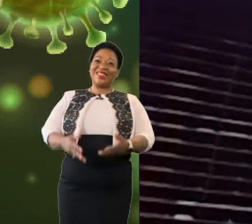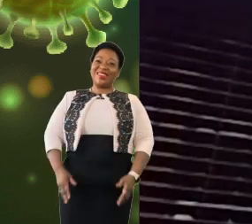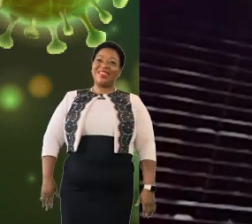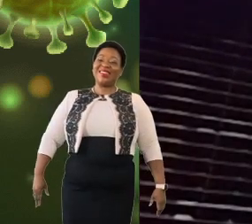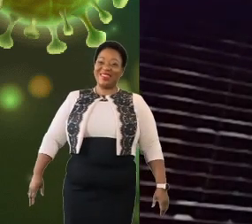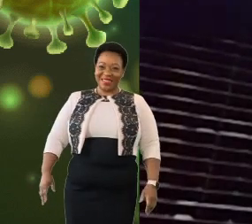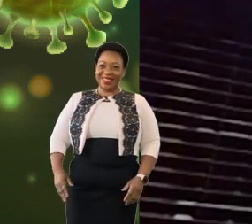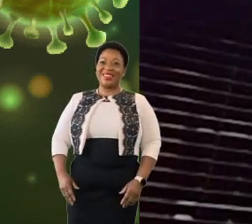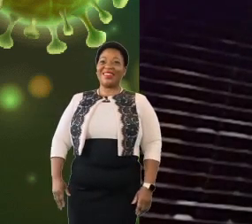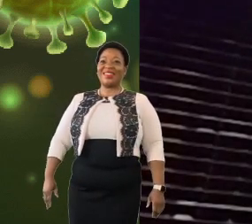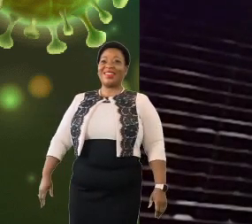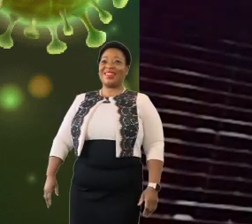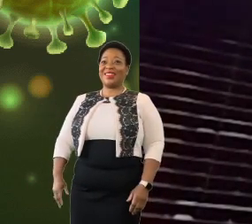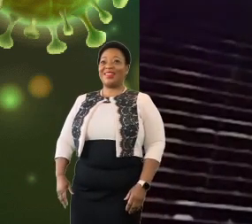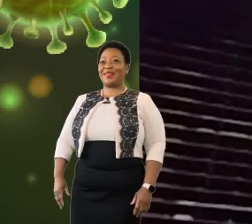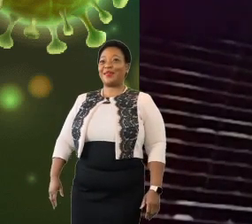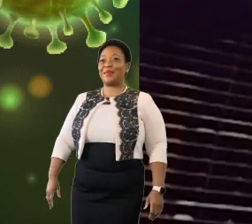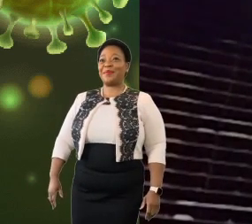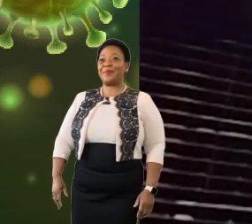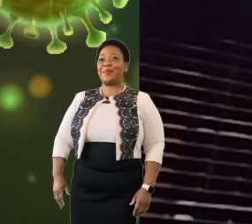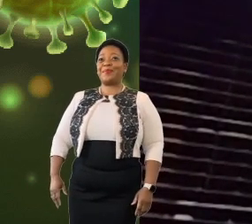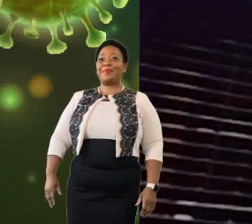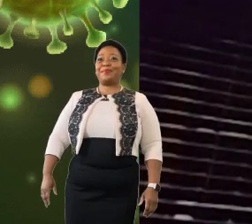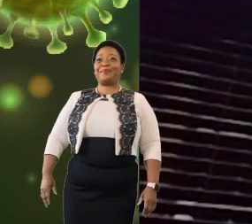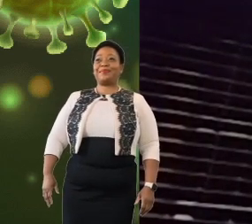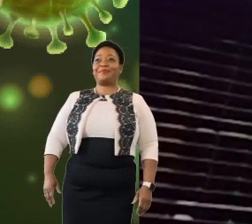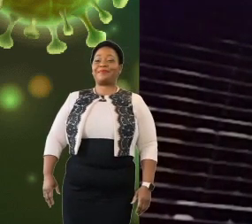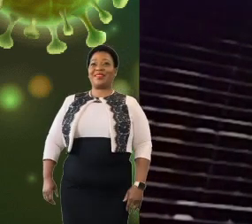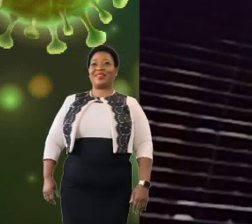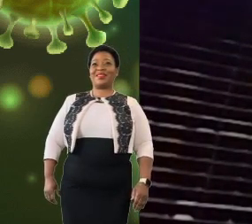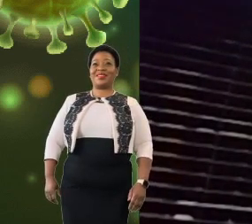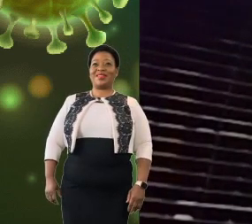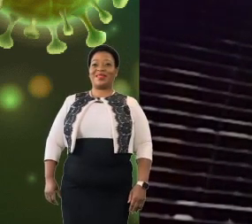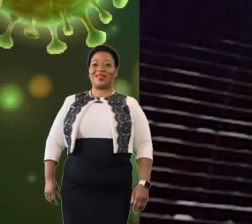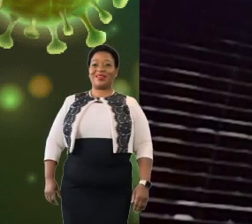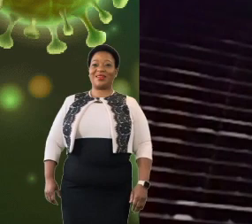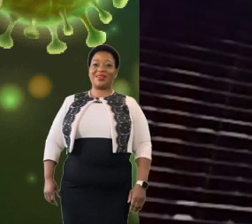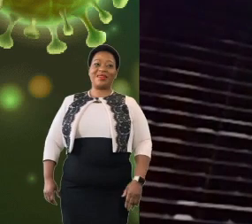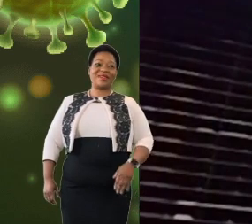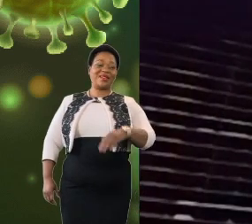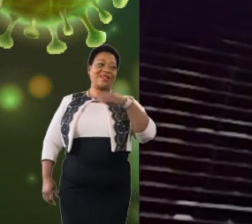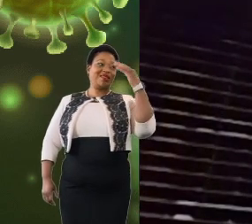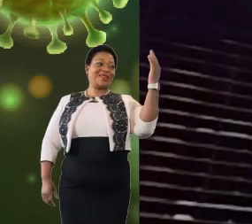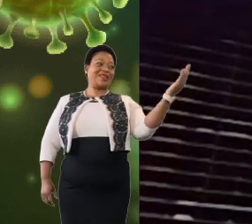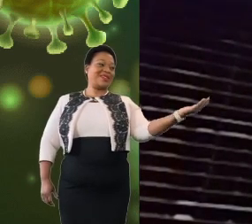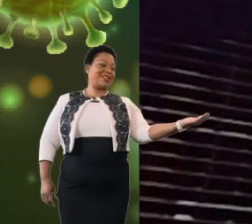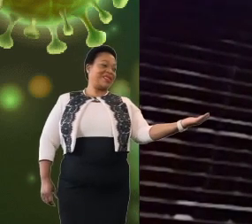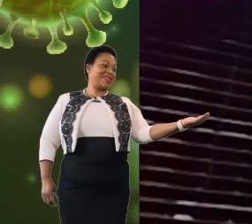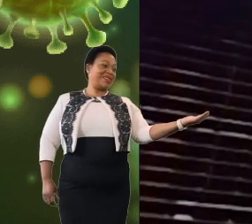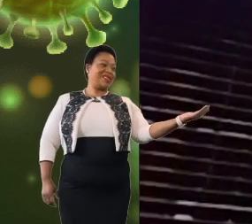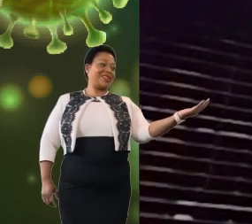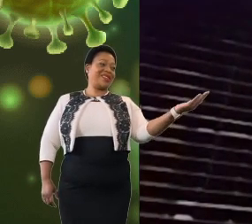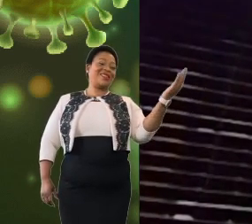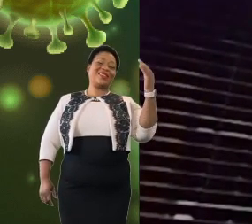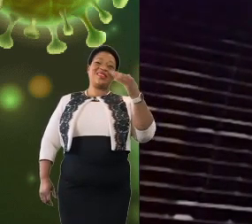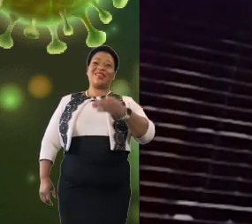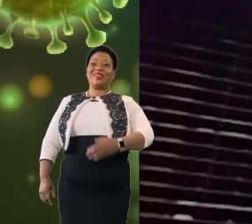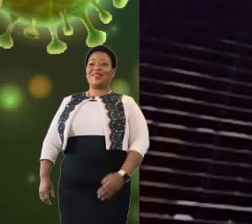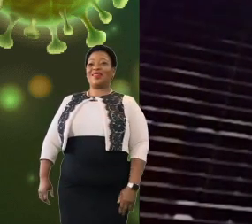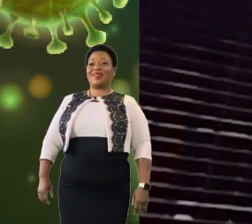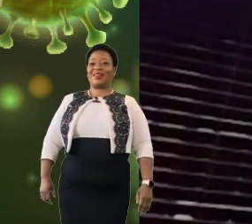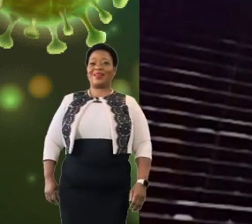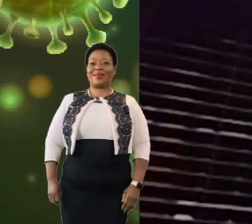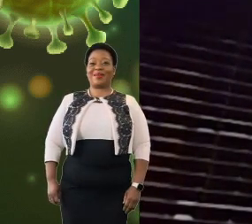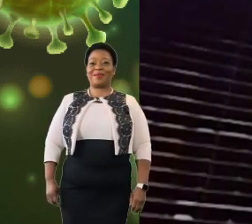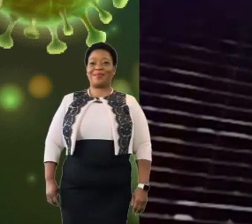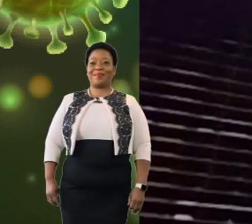ICT, industries that's dealing with stationery, industries that's dealing with repairs, and a number of other industries